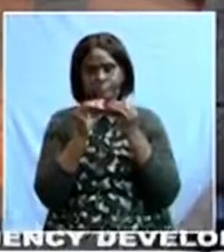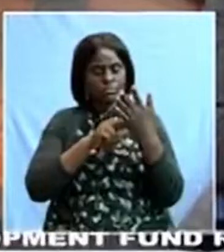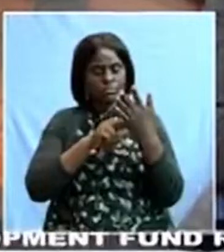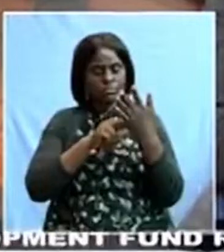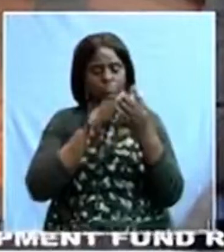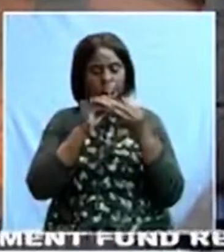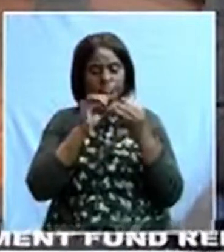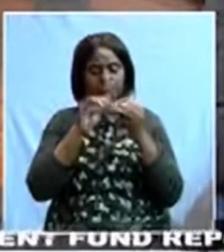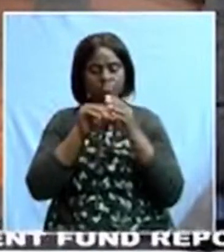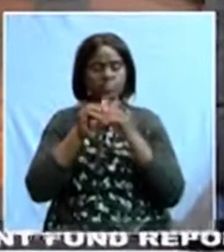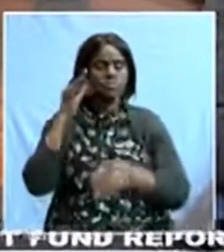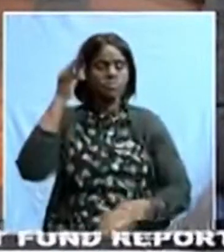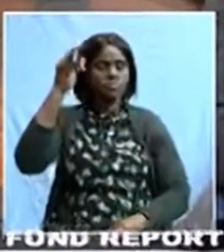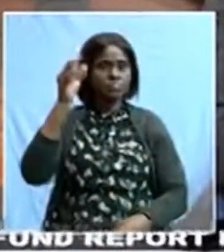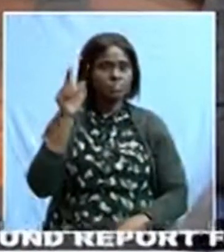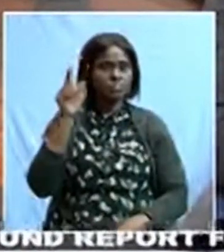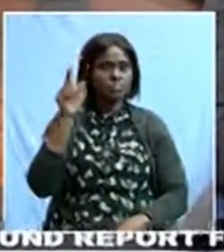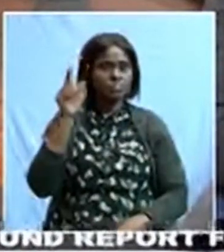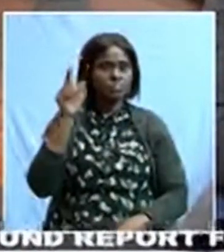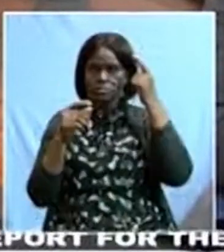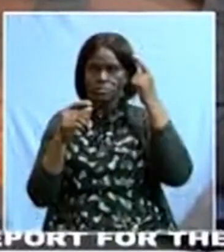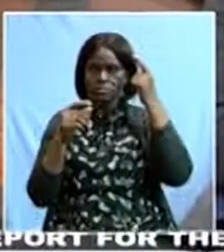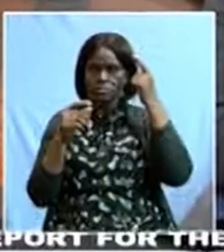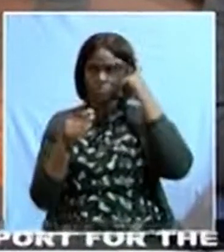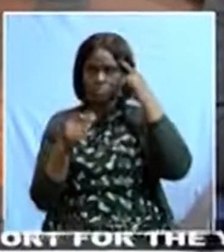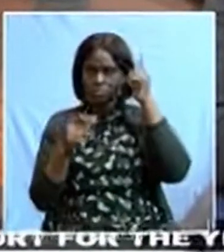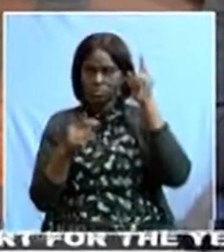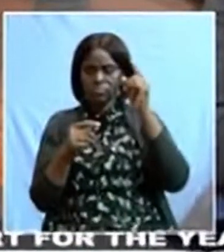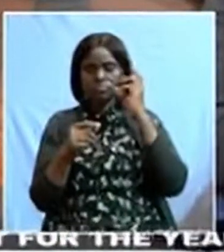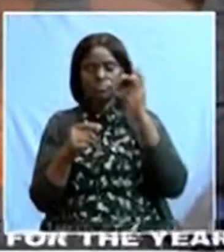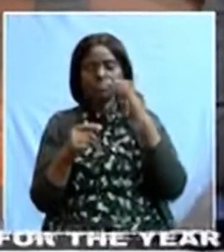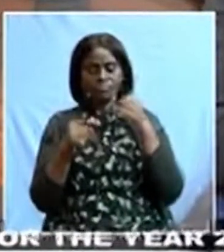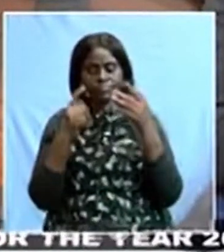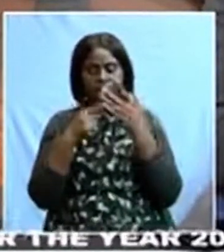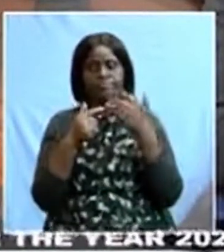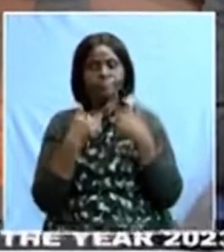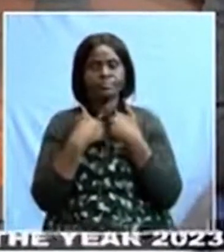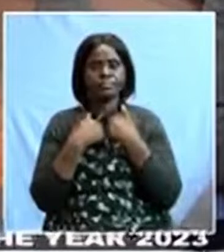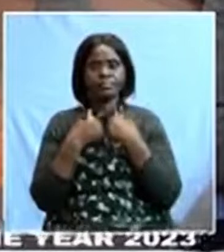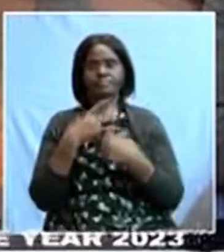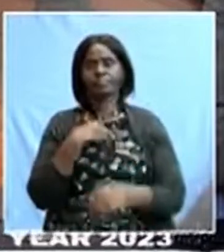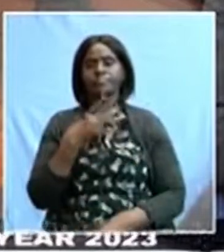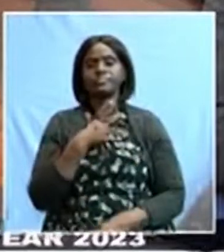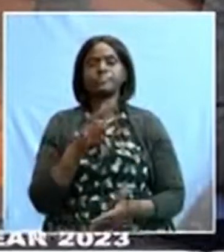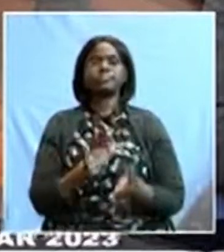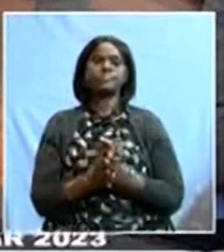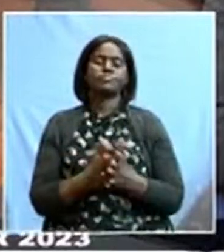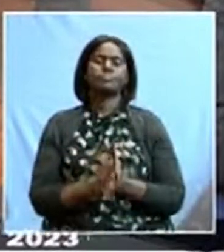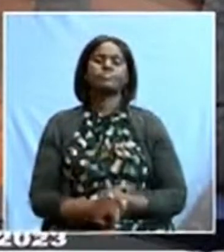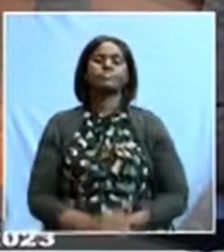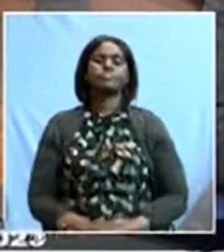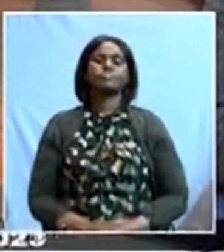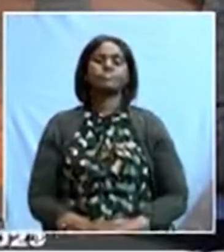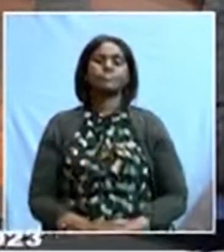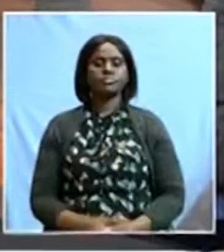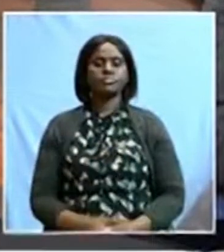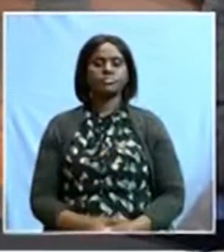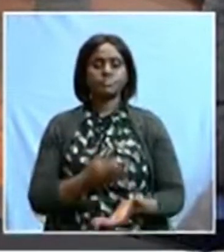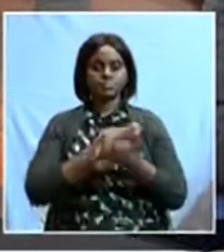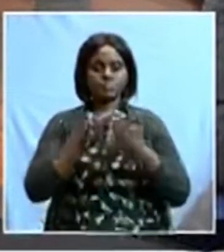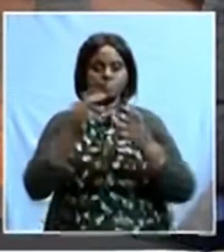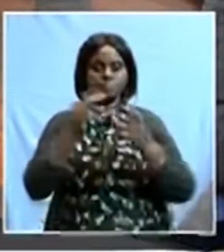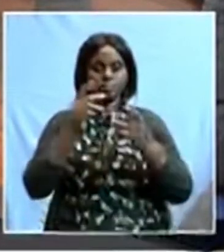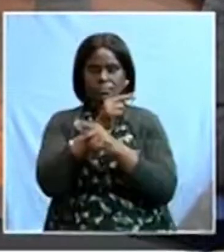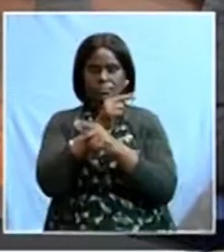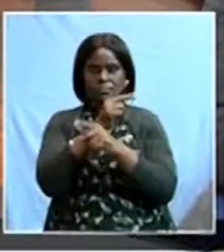report that in future council government movable assets will have white books. And failure to